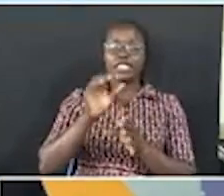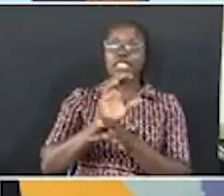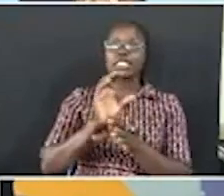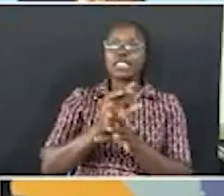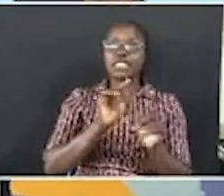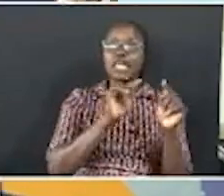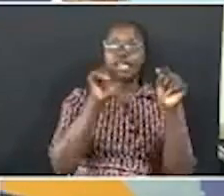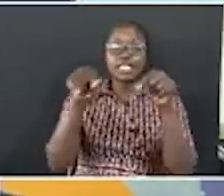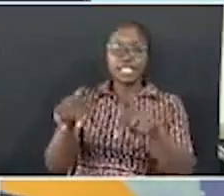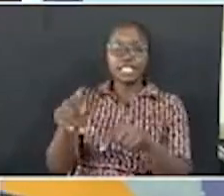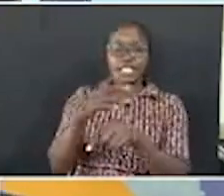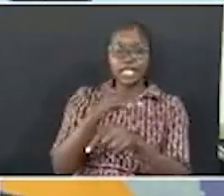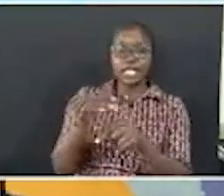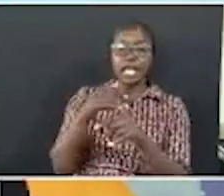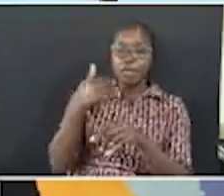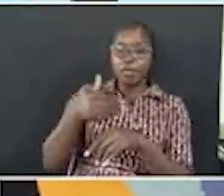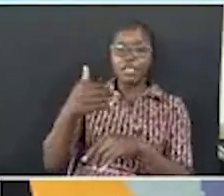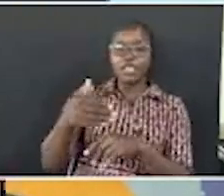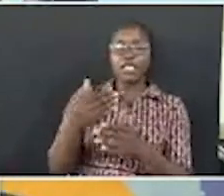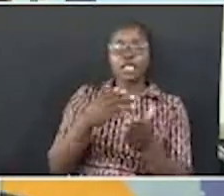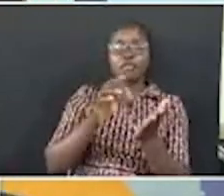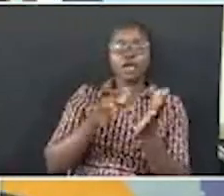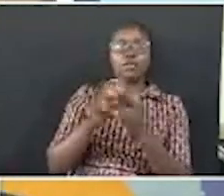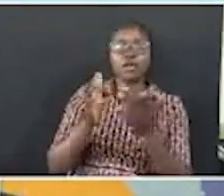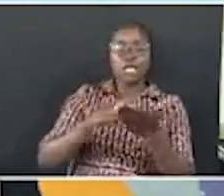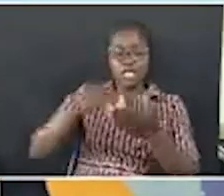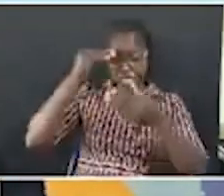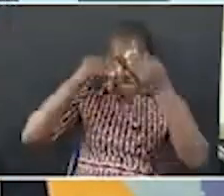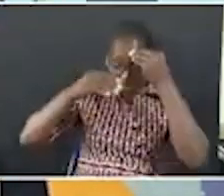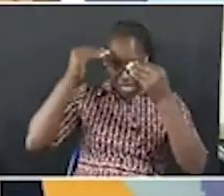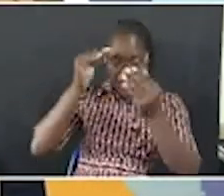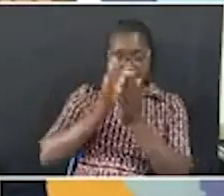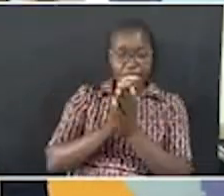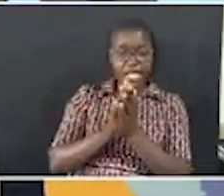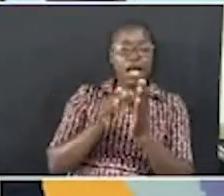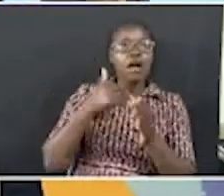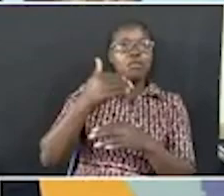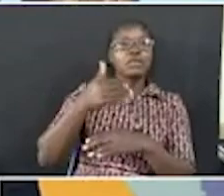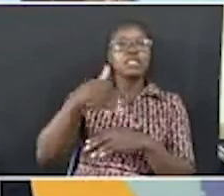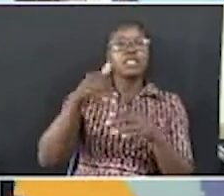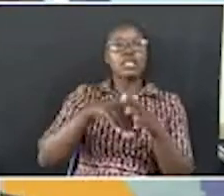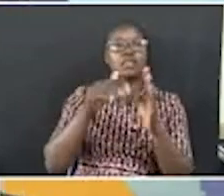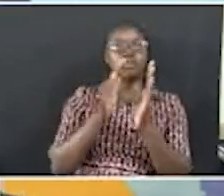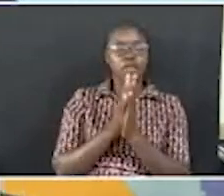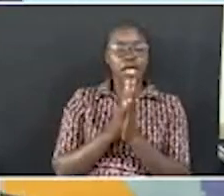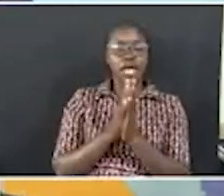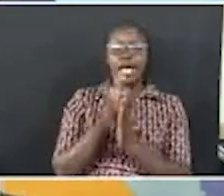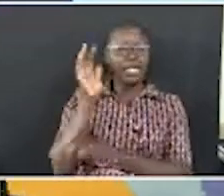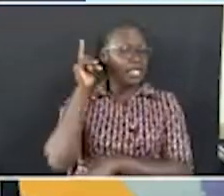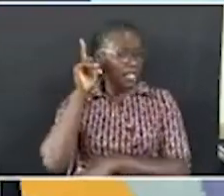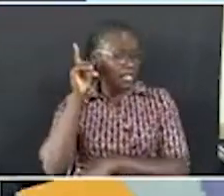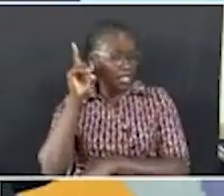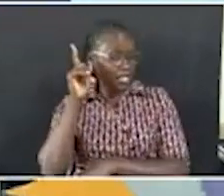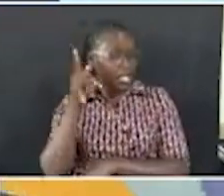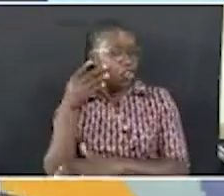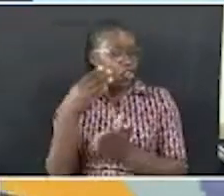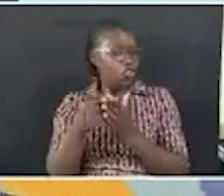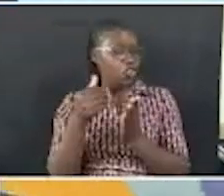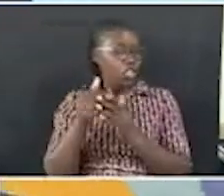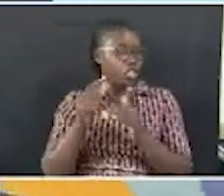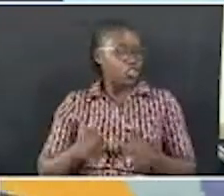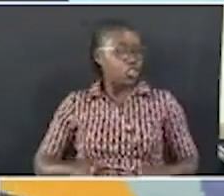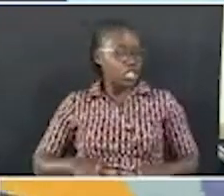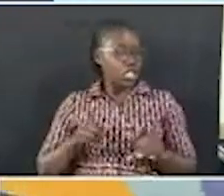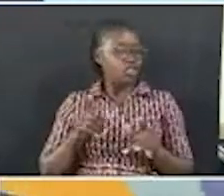church attendance, persistence in Bible study, and persistence in prayer. Listen, your financial